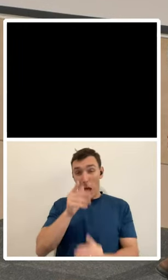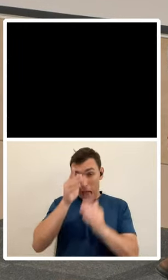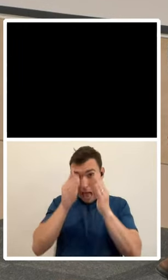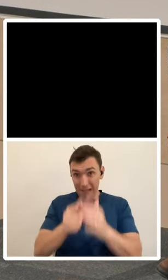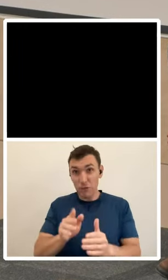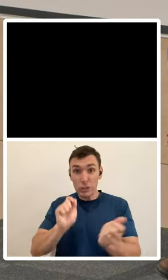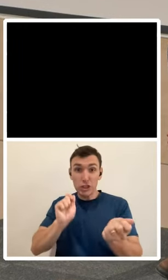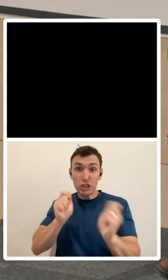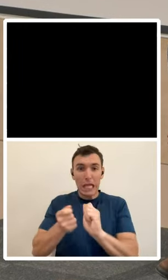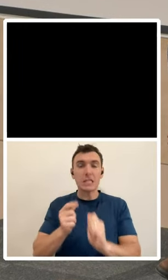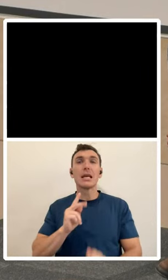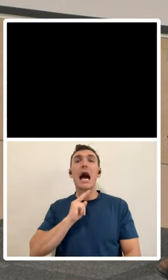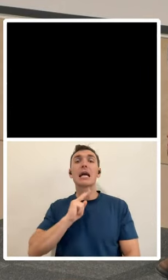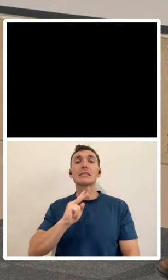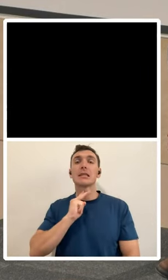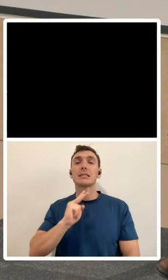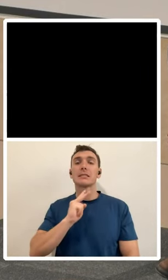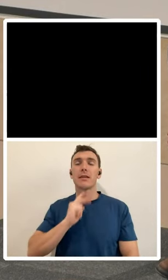Like,